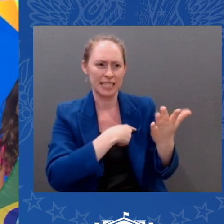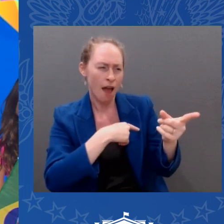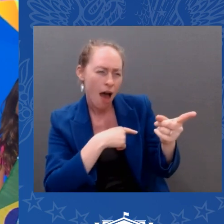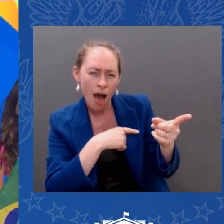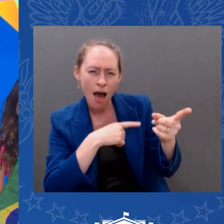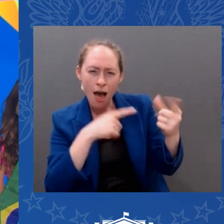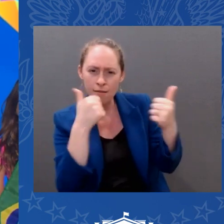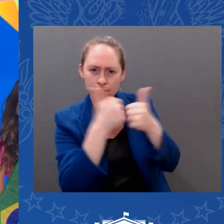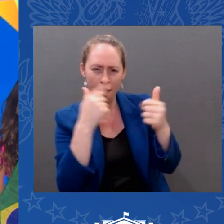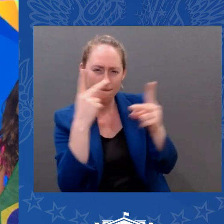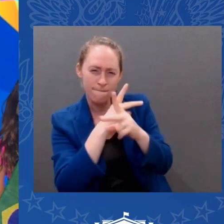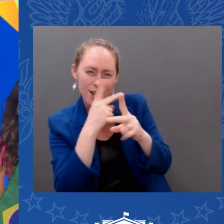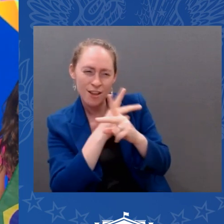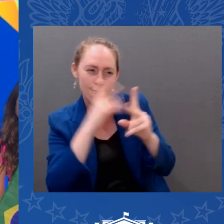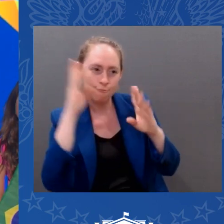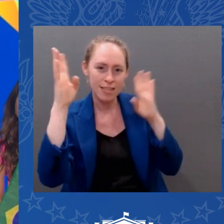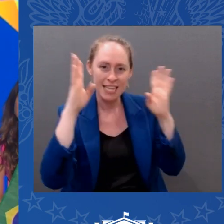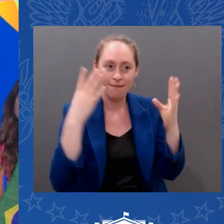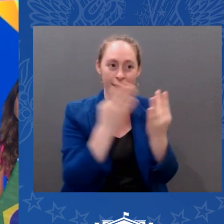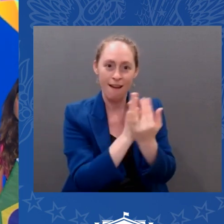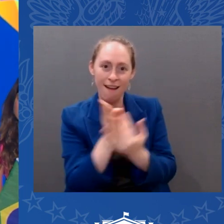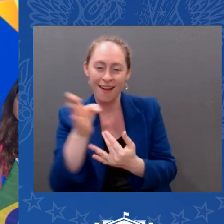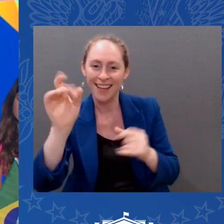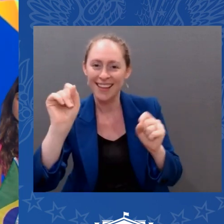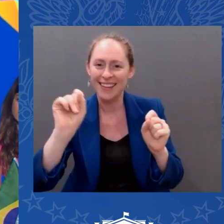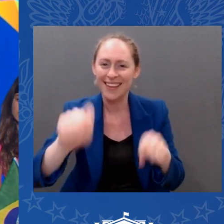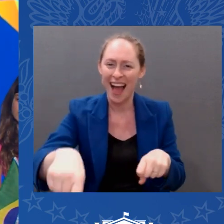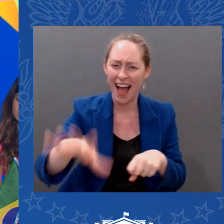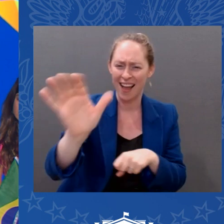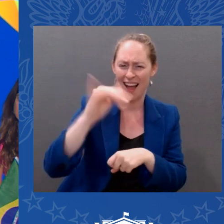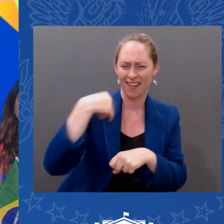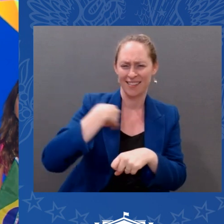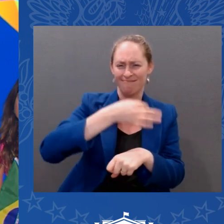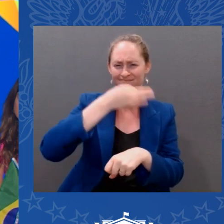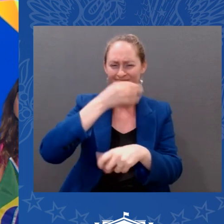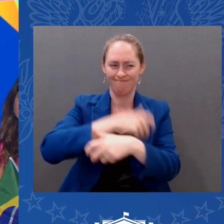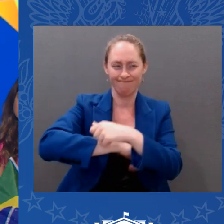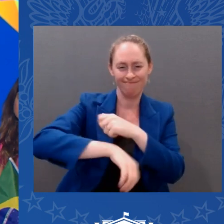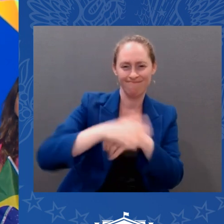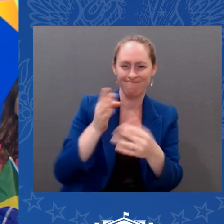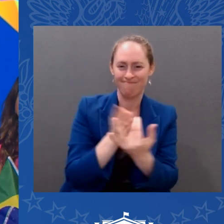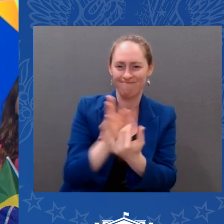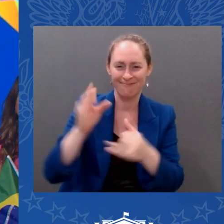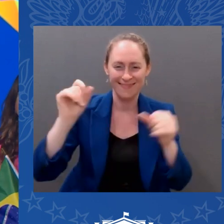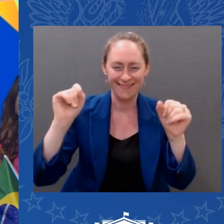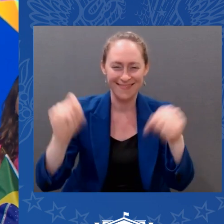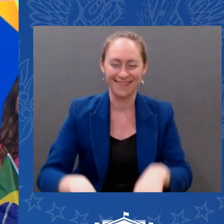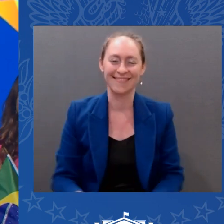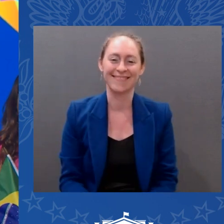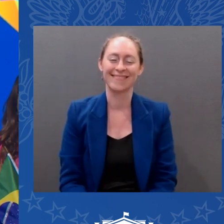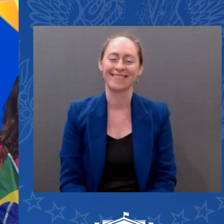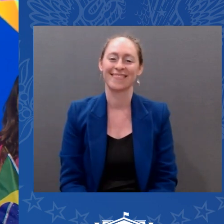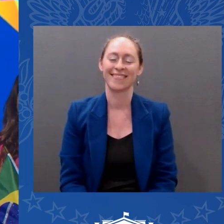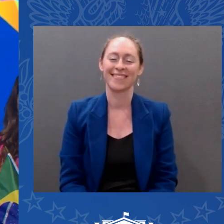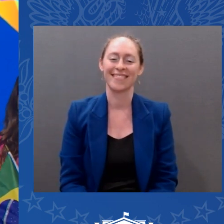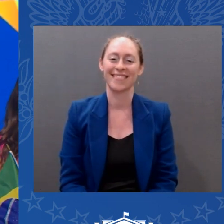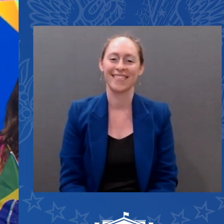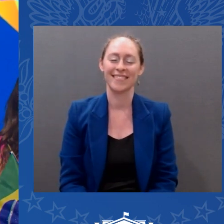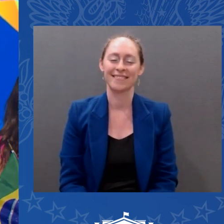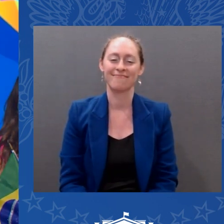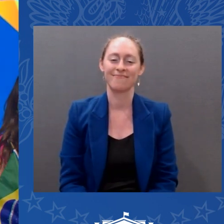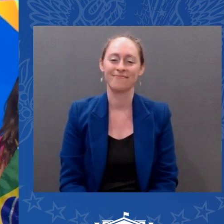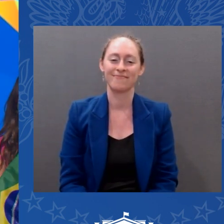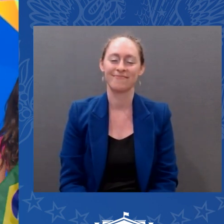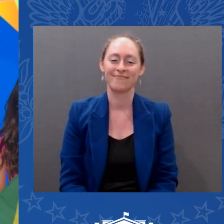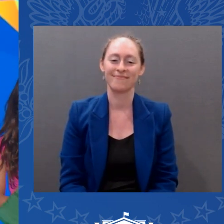reto con creatividad y con cooperación. And although we all have lived through these past few years, some of